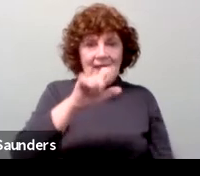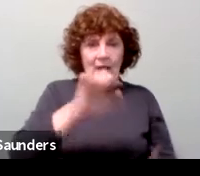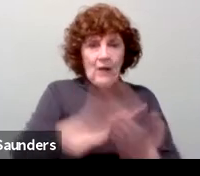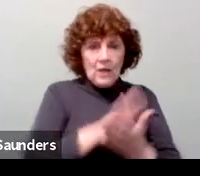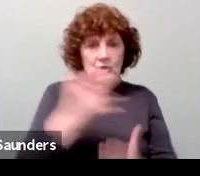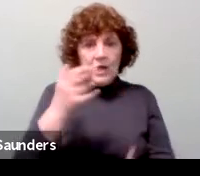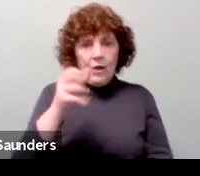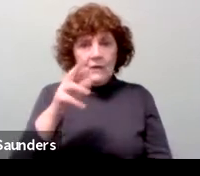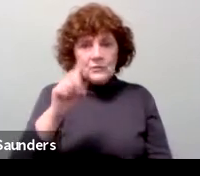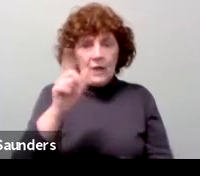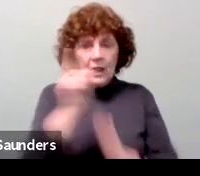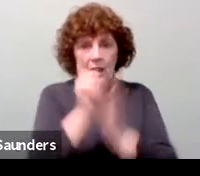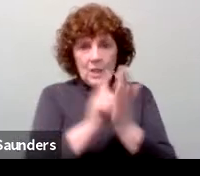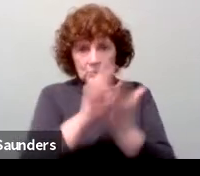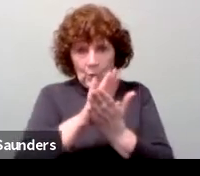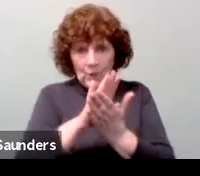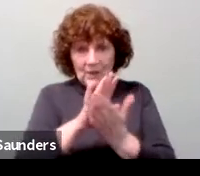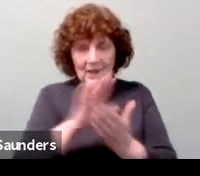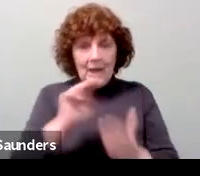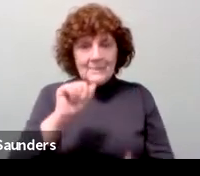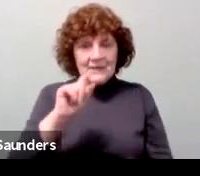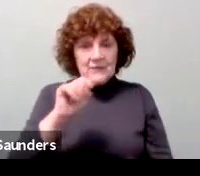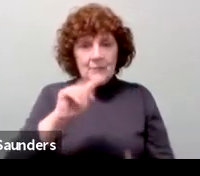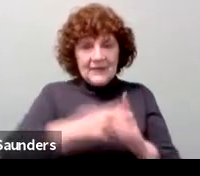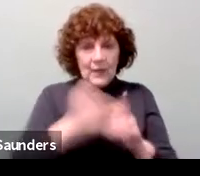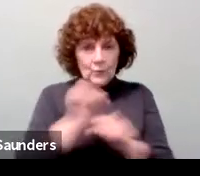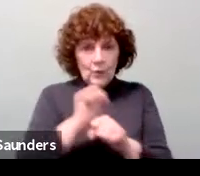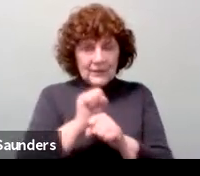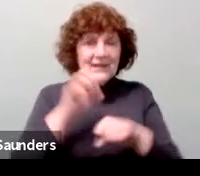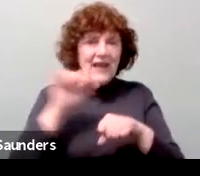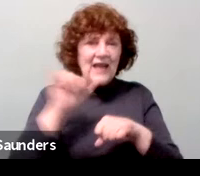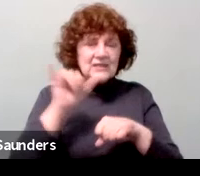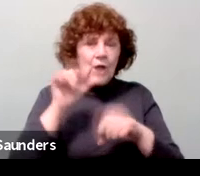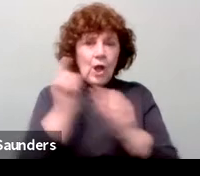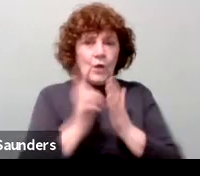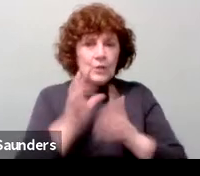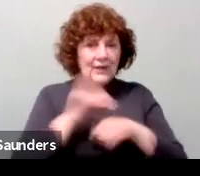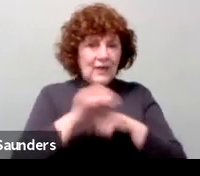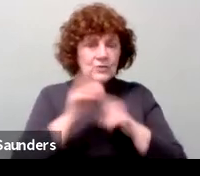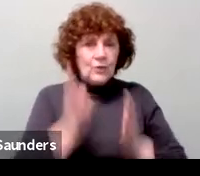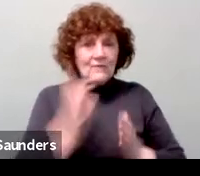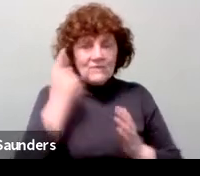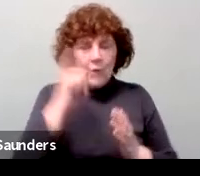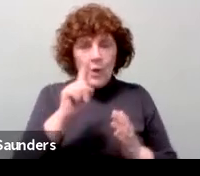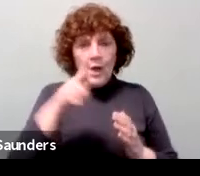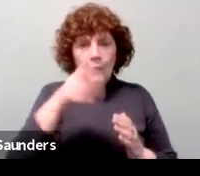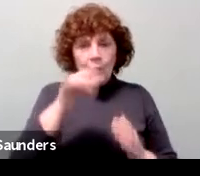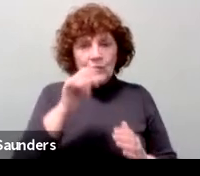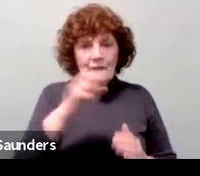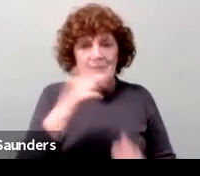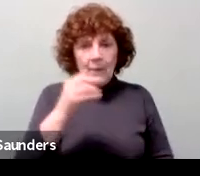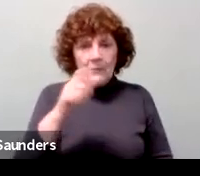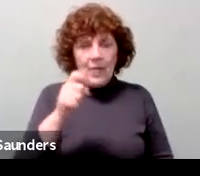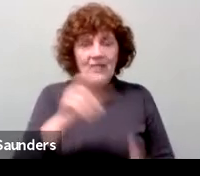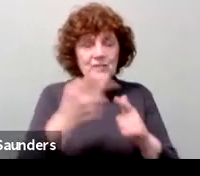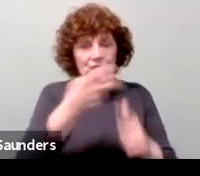Matan began his career as counsel to Procter & Gamble. He then transitioned to an Am Law 100